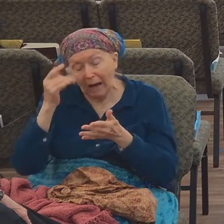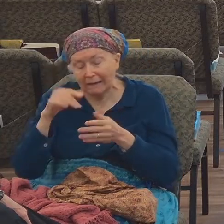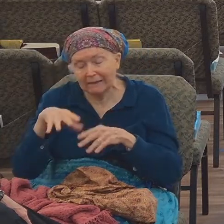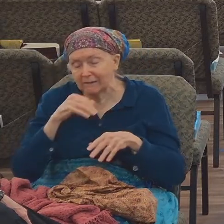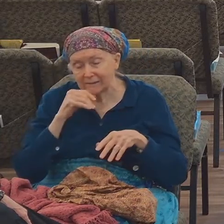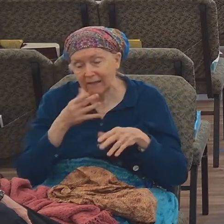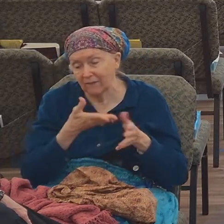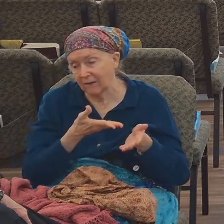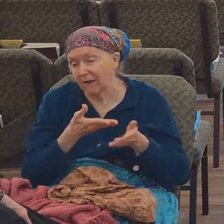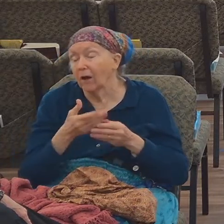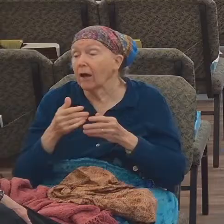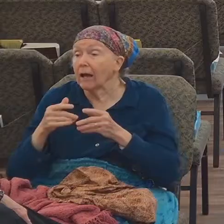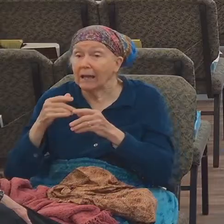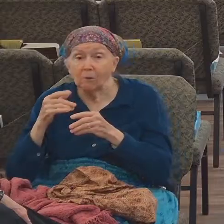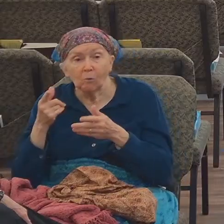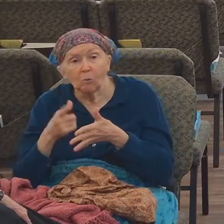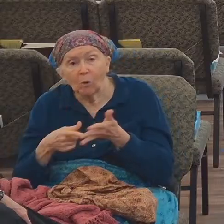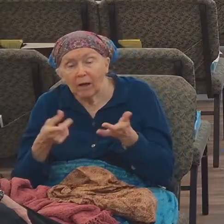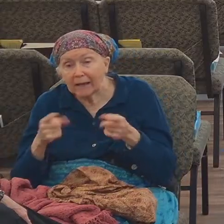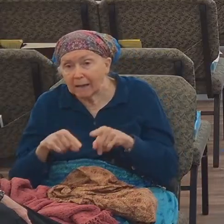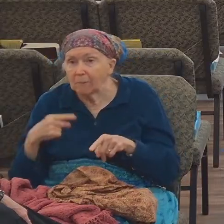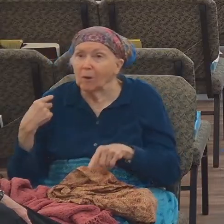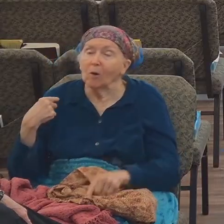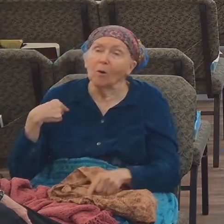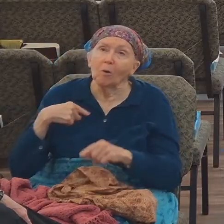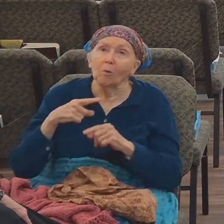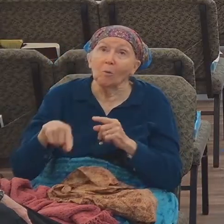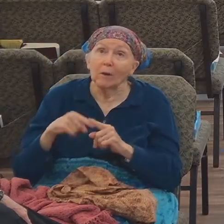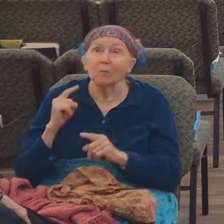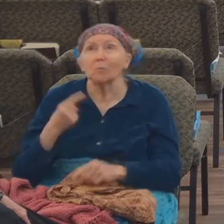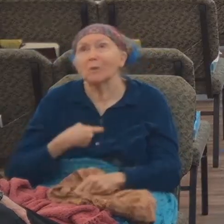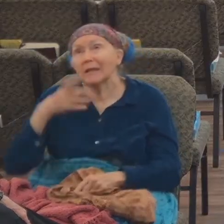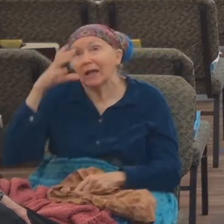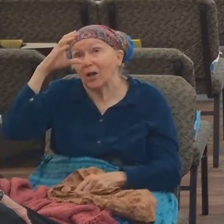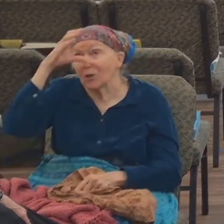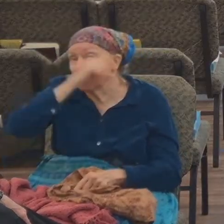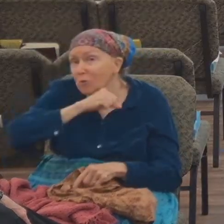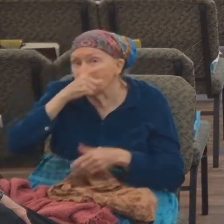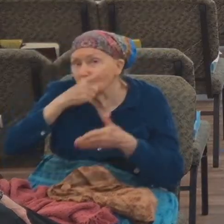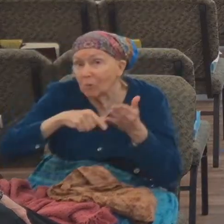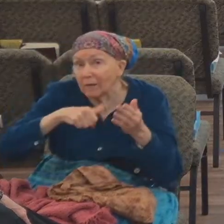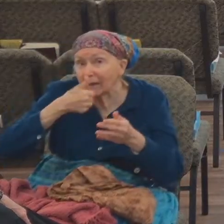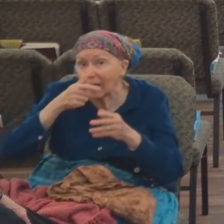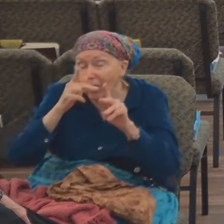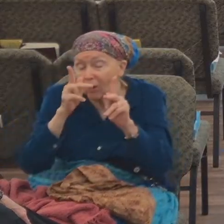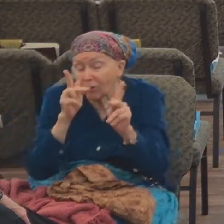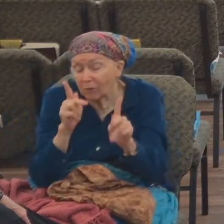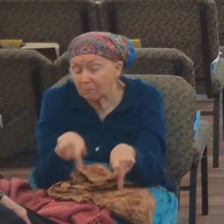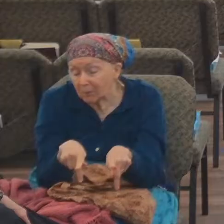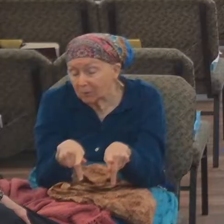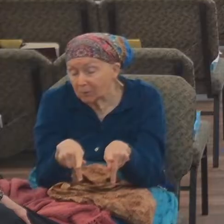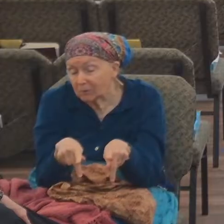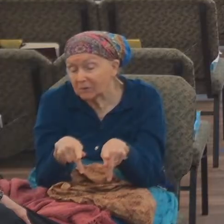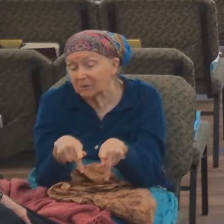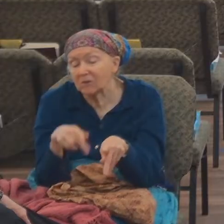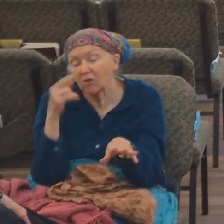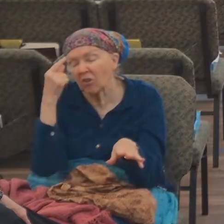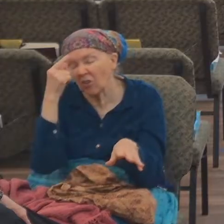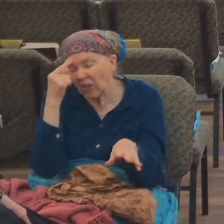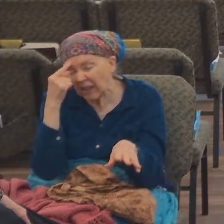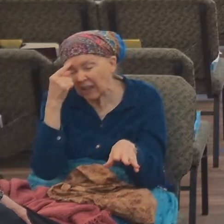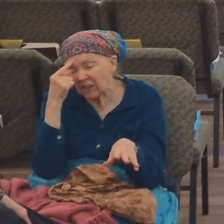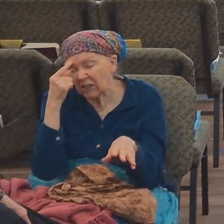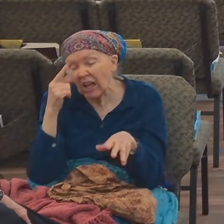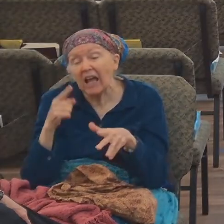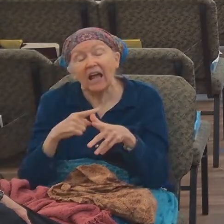comes what? When you assume something, that gives birth to an expectation. And if